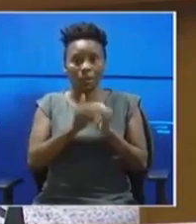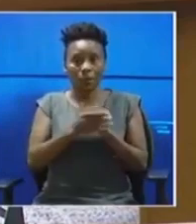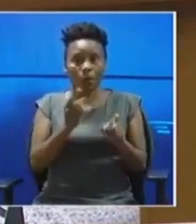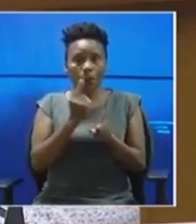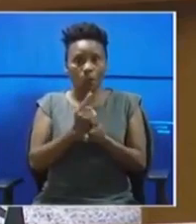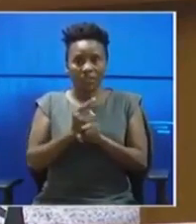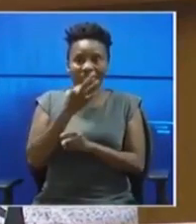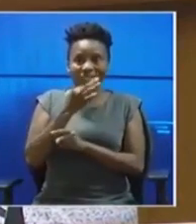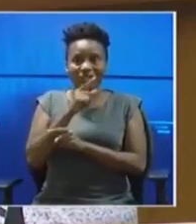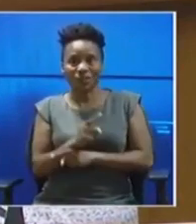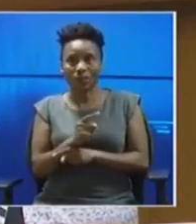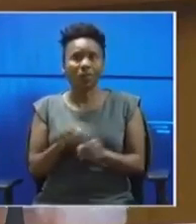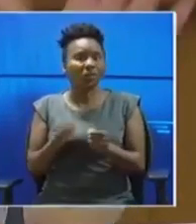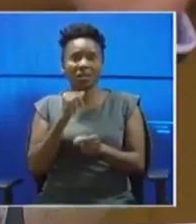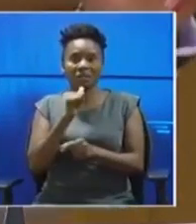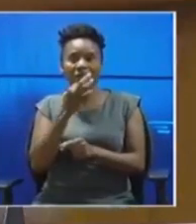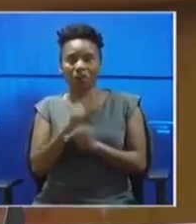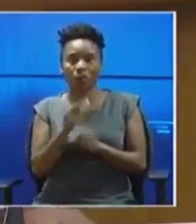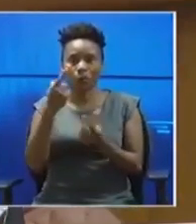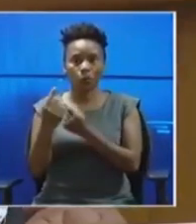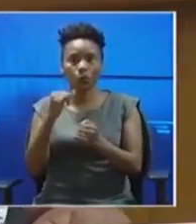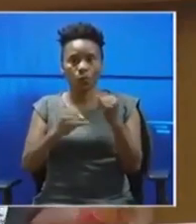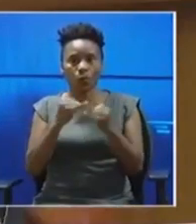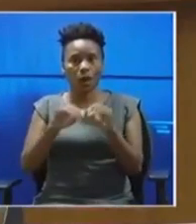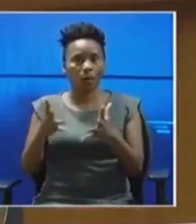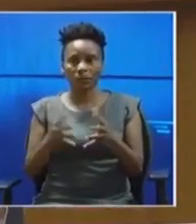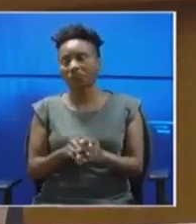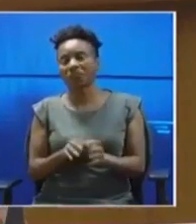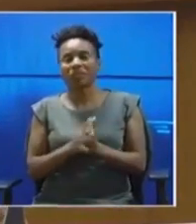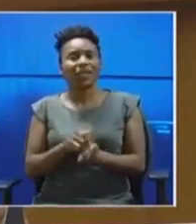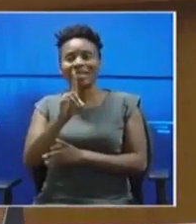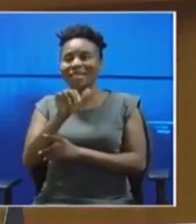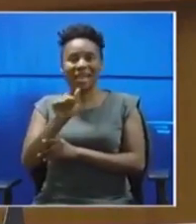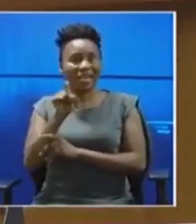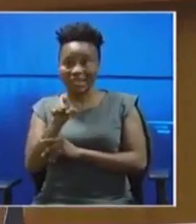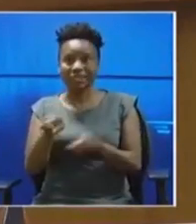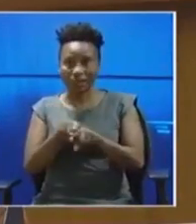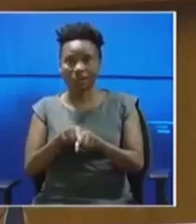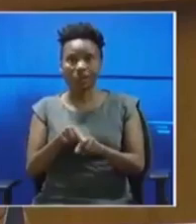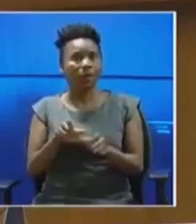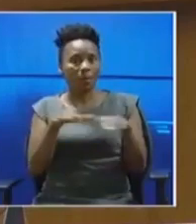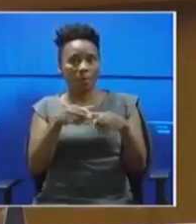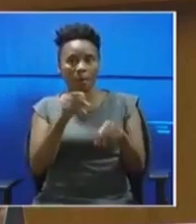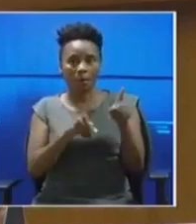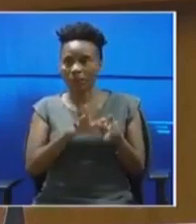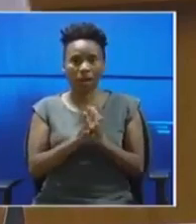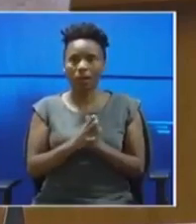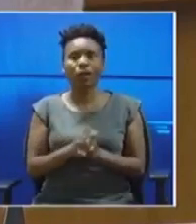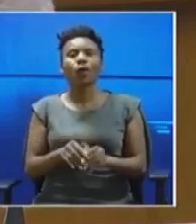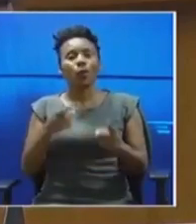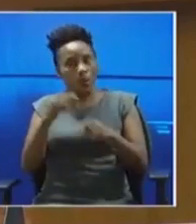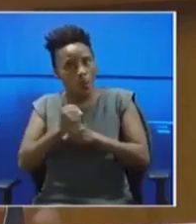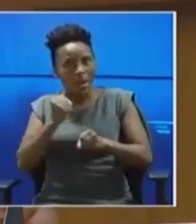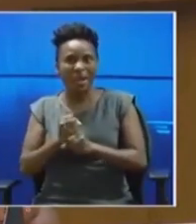when implicated in wrongdoing. The DA is not such party. We walk the talk. We work hard, we go hard,